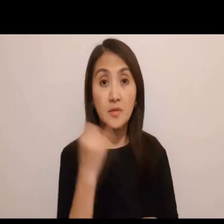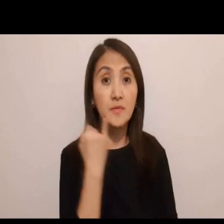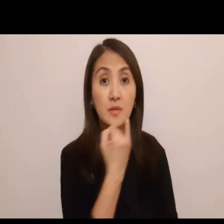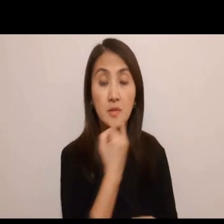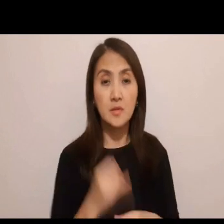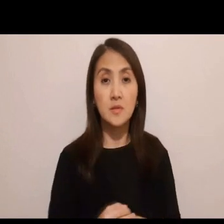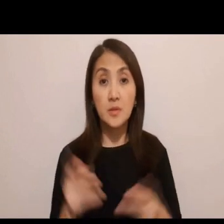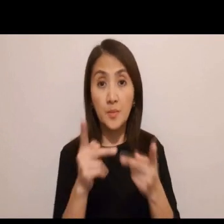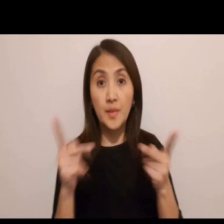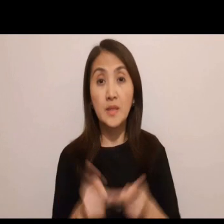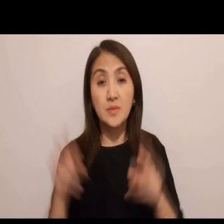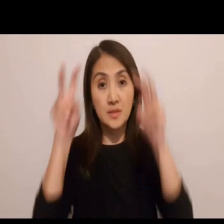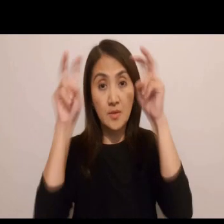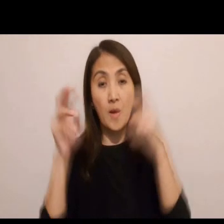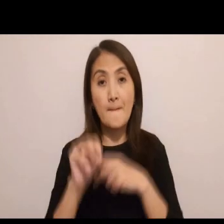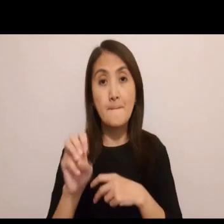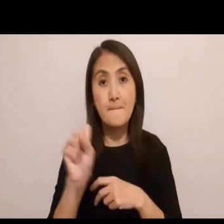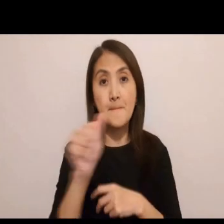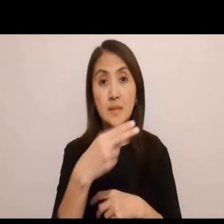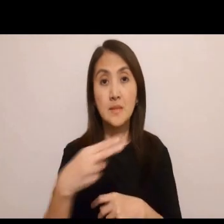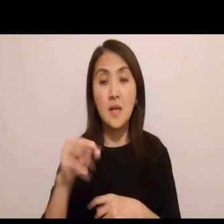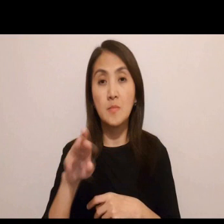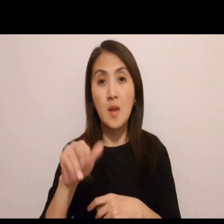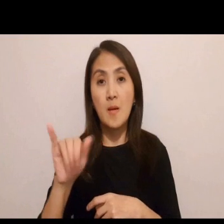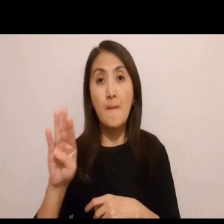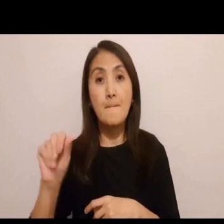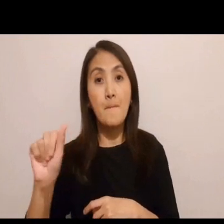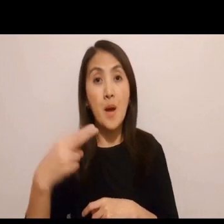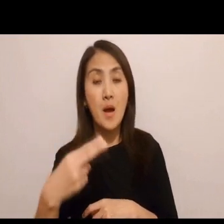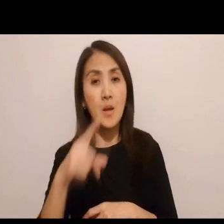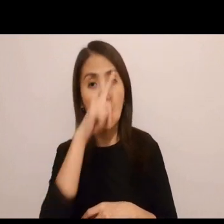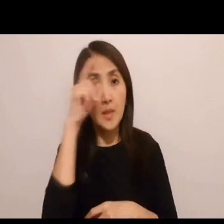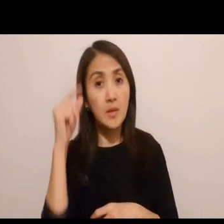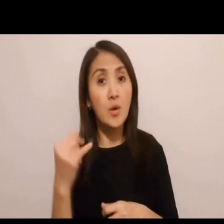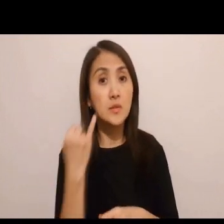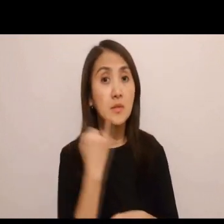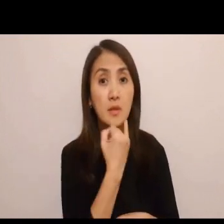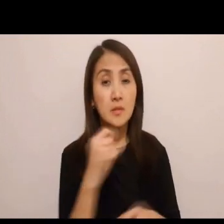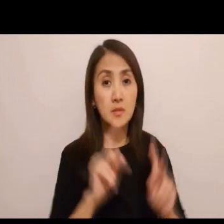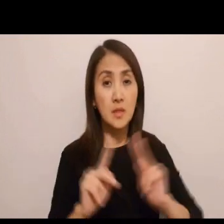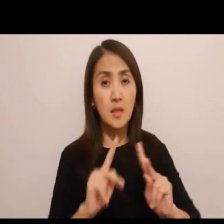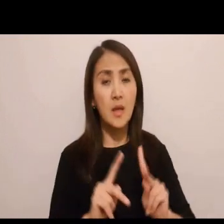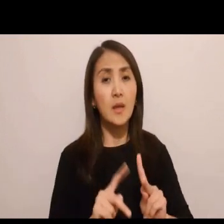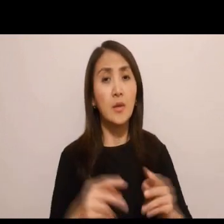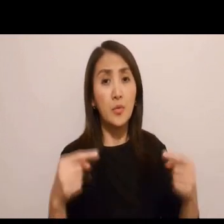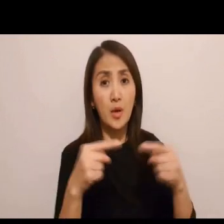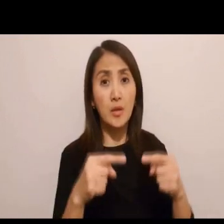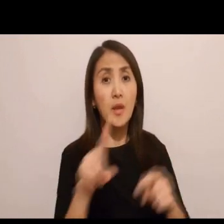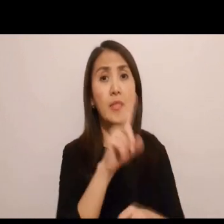Israel. The place was called Massah and Meribah, because the Israelites quarreled there and tested the